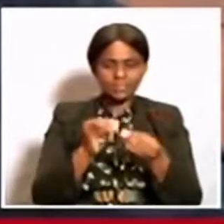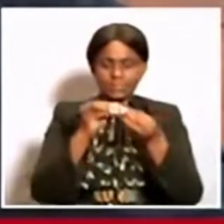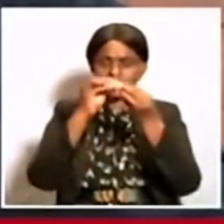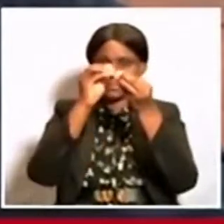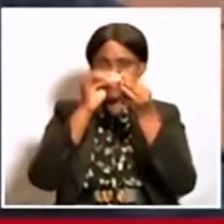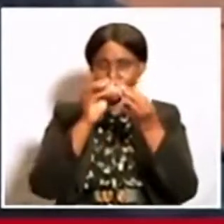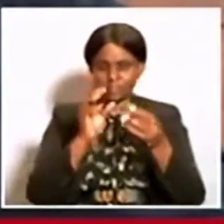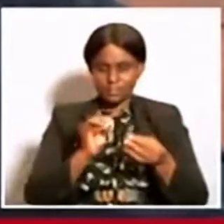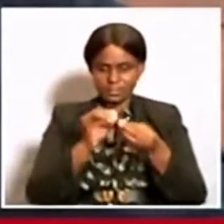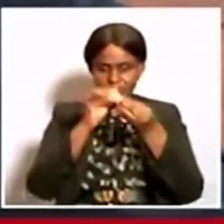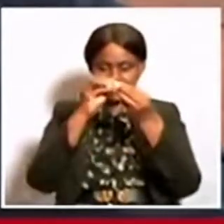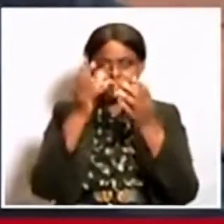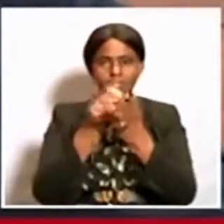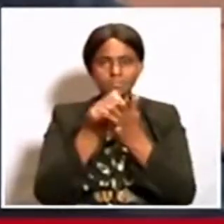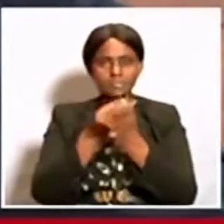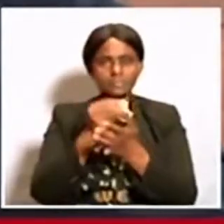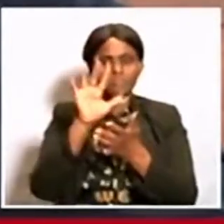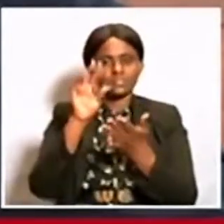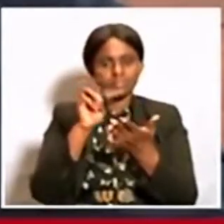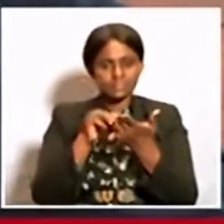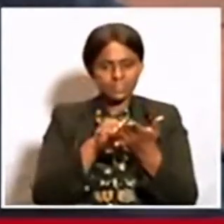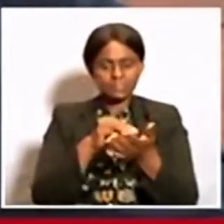total contract sum of